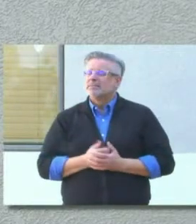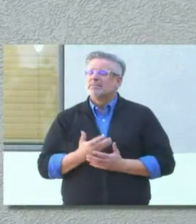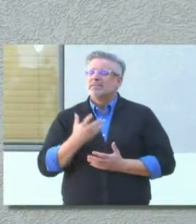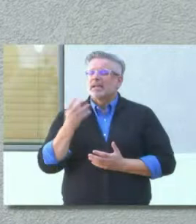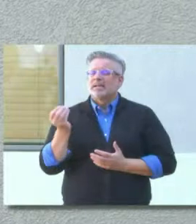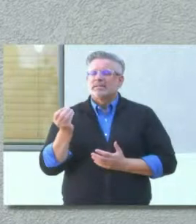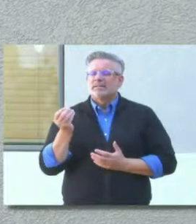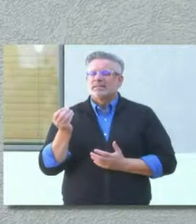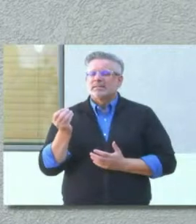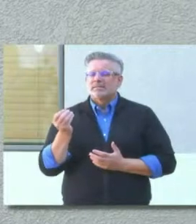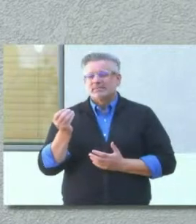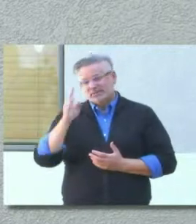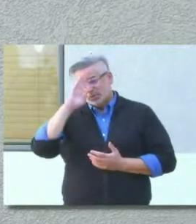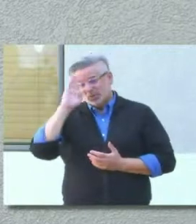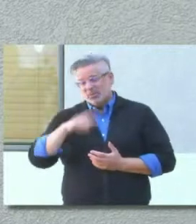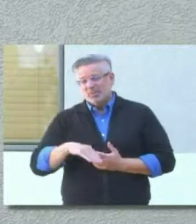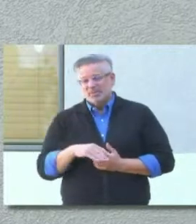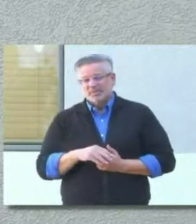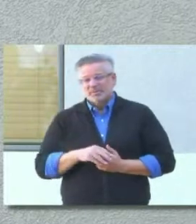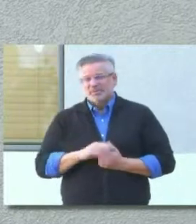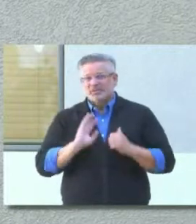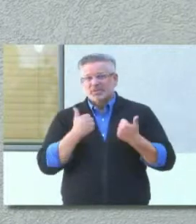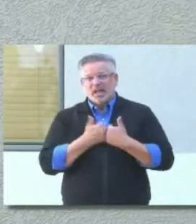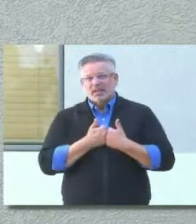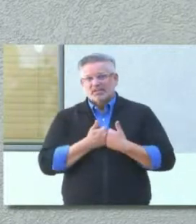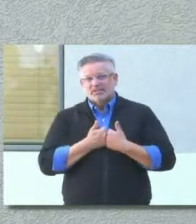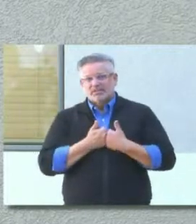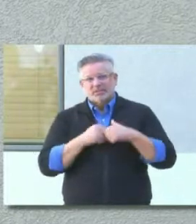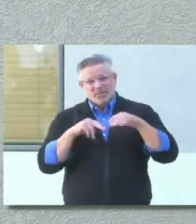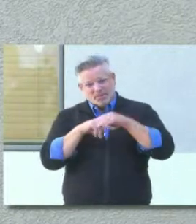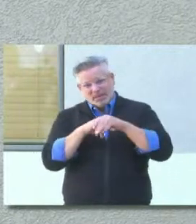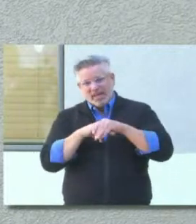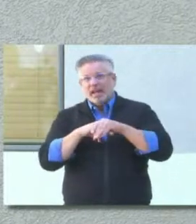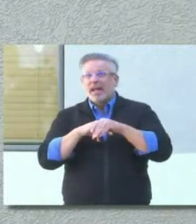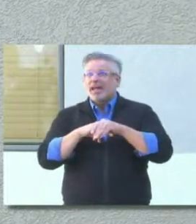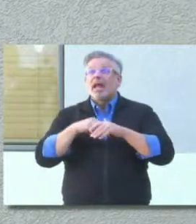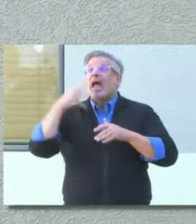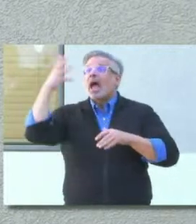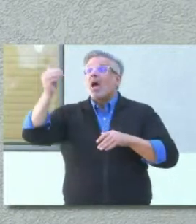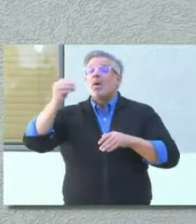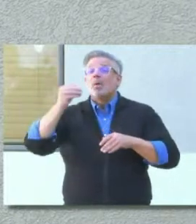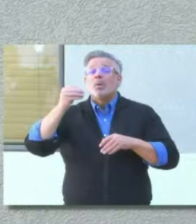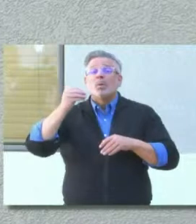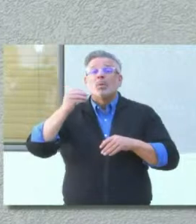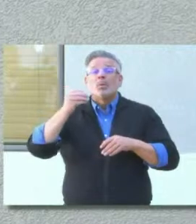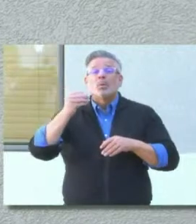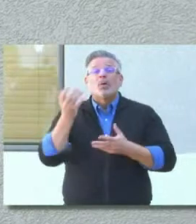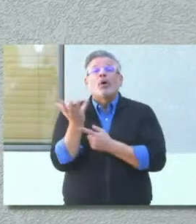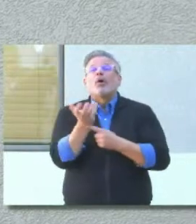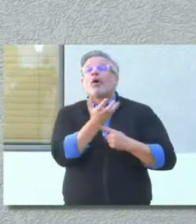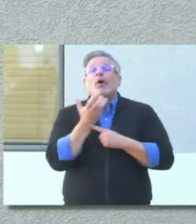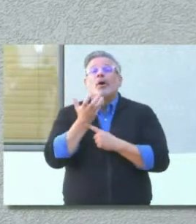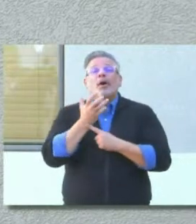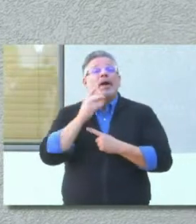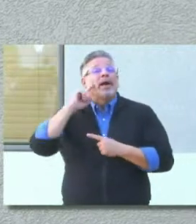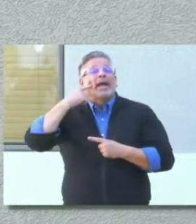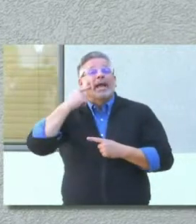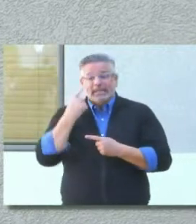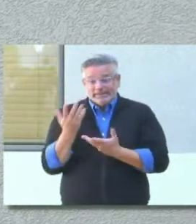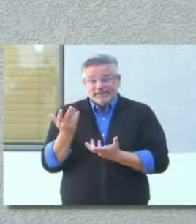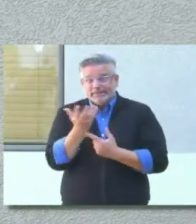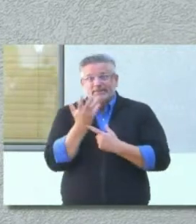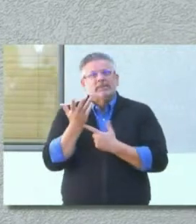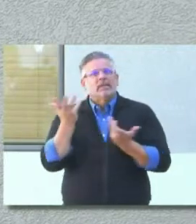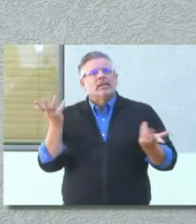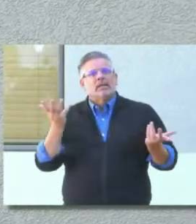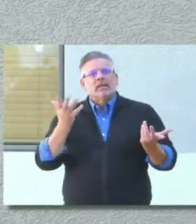and, you know, the challenge of putting them to bed after a long night trick-or-treating as they were hyped up on candy. We were going to